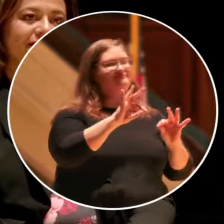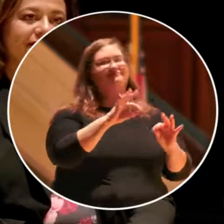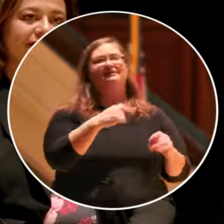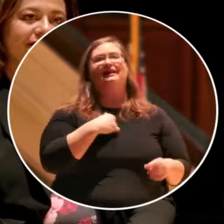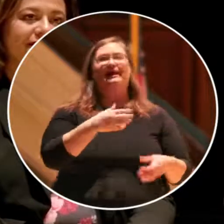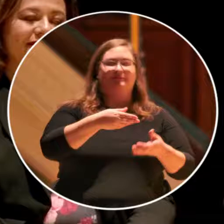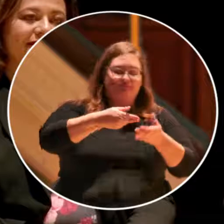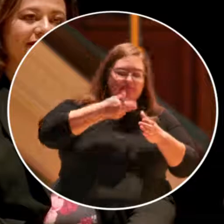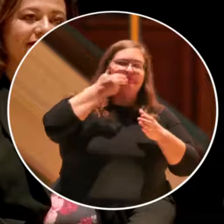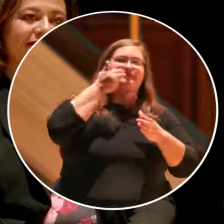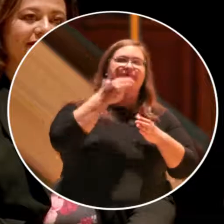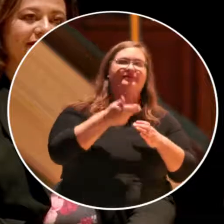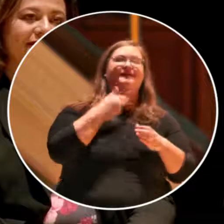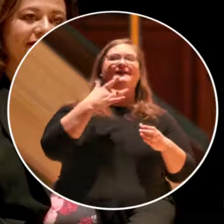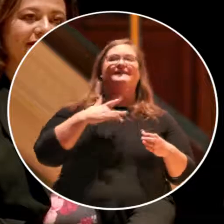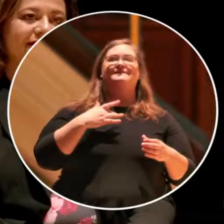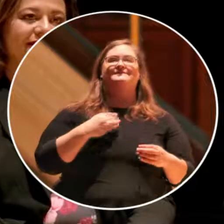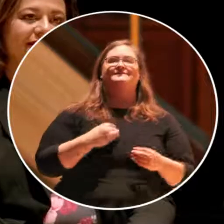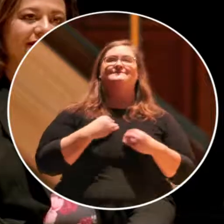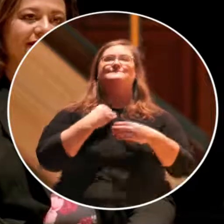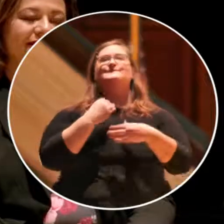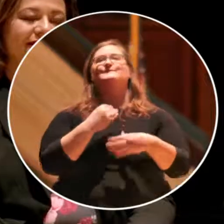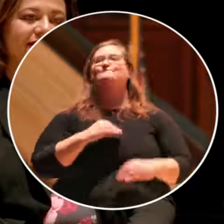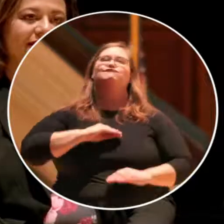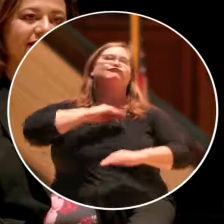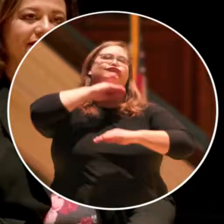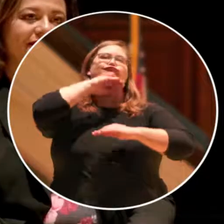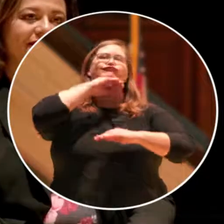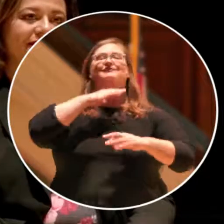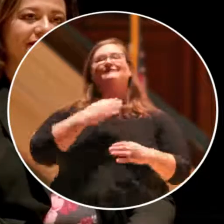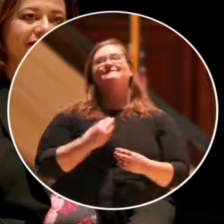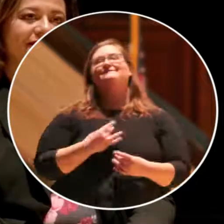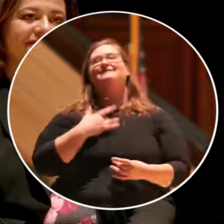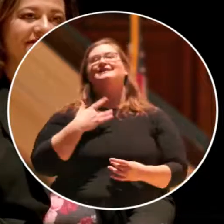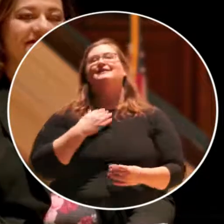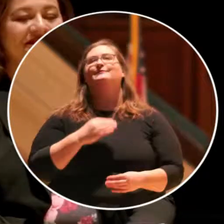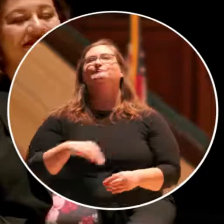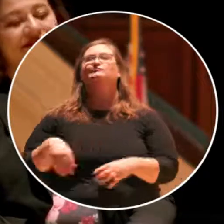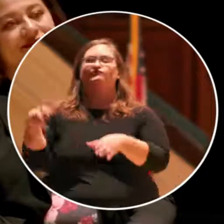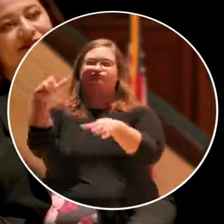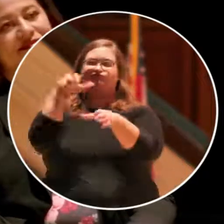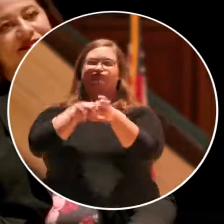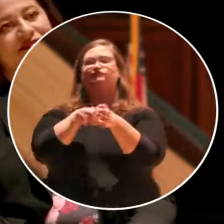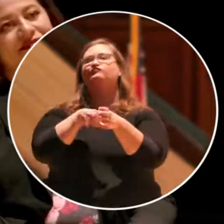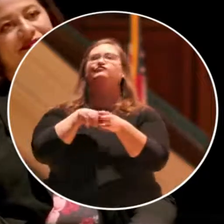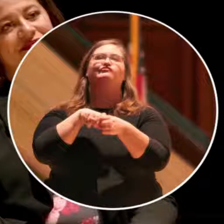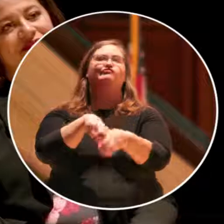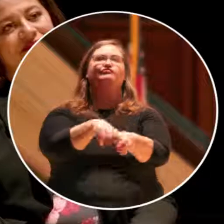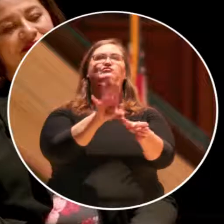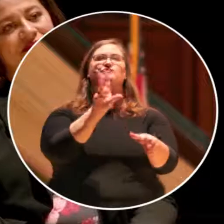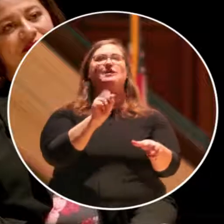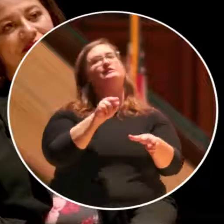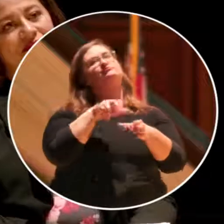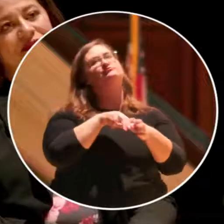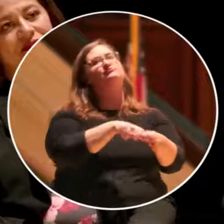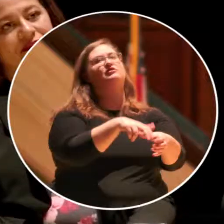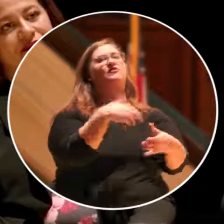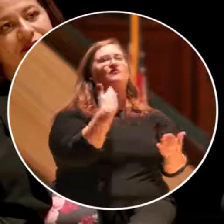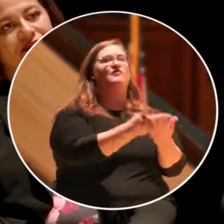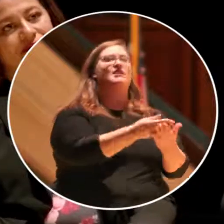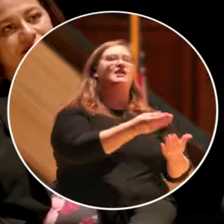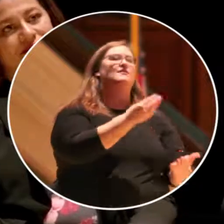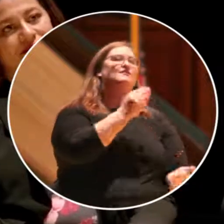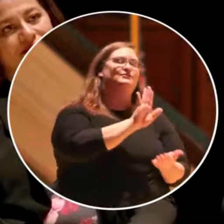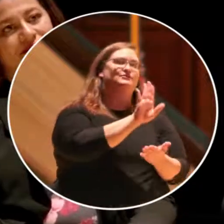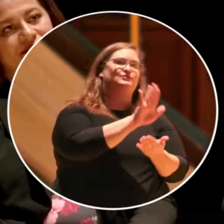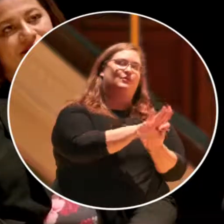warmth and goodness, needed to withstand the cold bus stop and long ride to that school. Snacks in